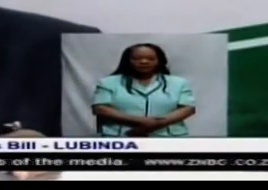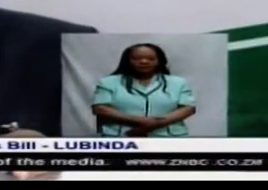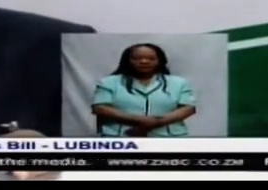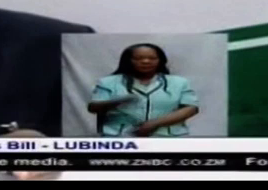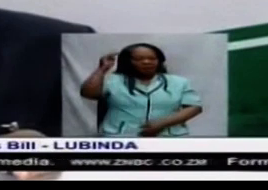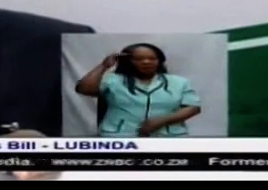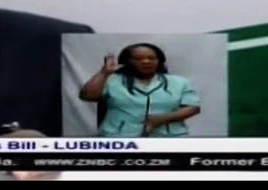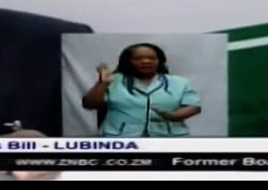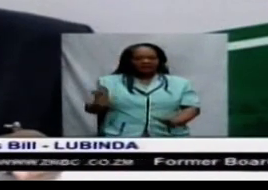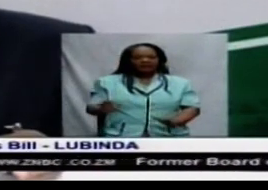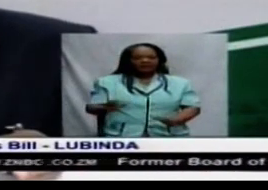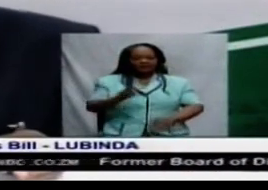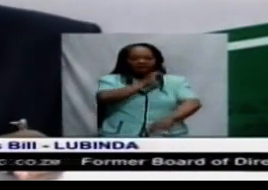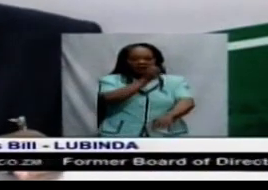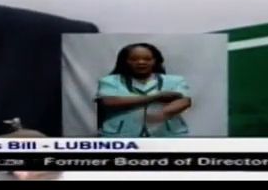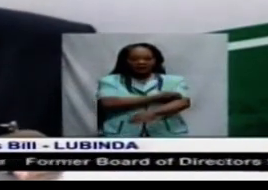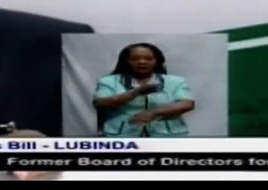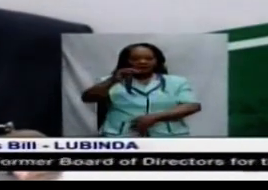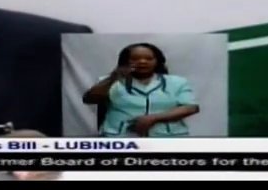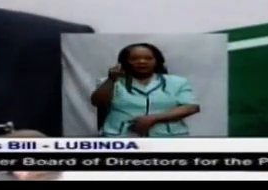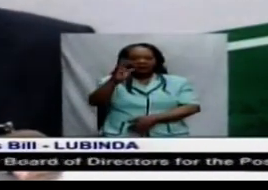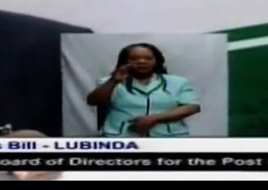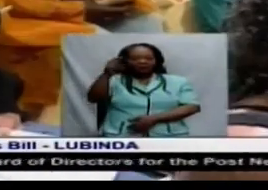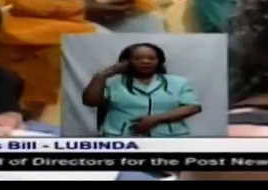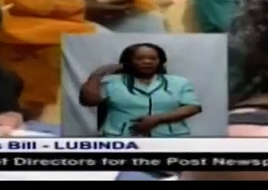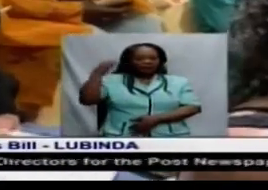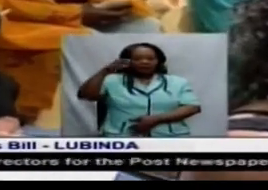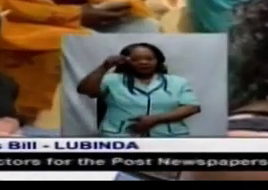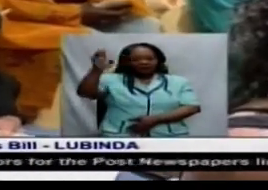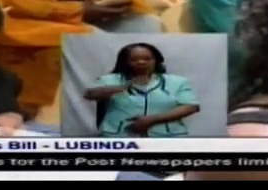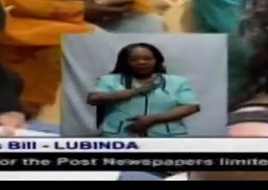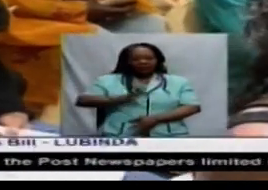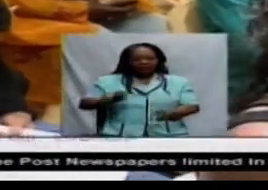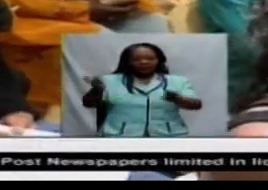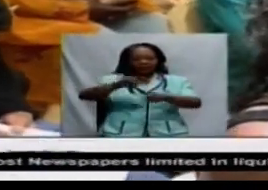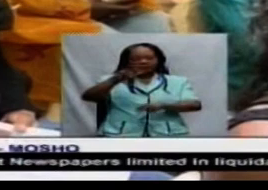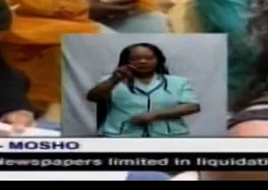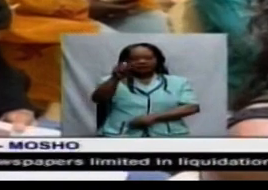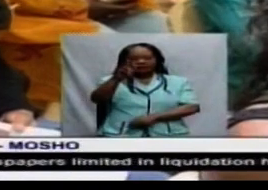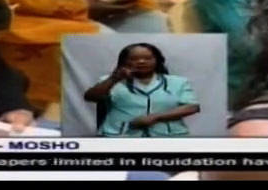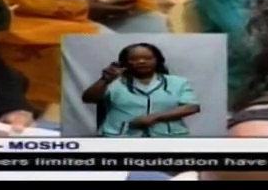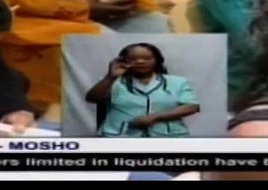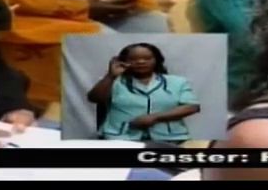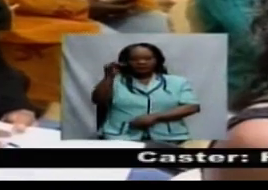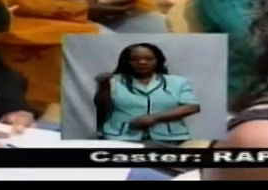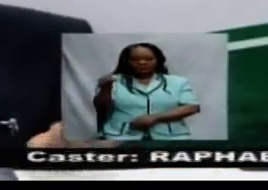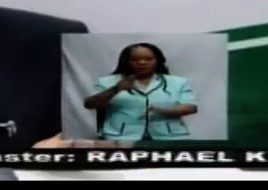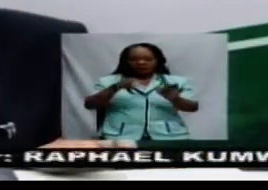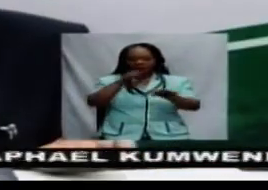Minister of Energy David Mavumba says the application by ZESCO to the Energy Regulation Board to increase electricity tariffs must not